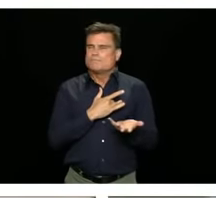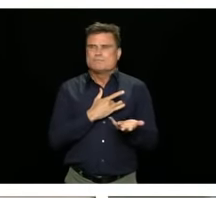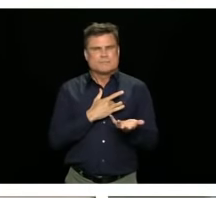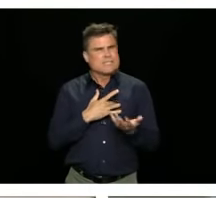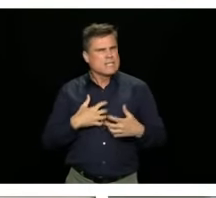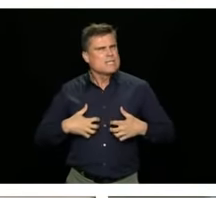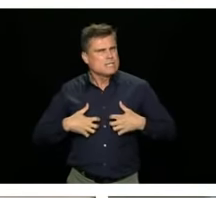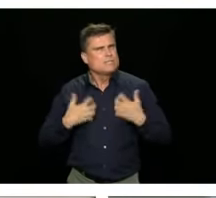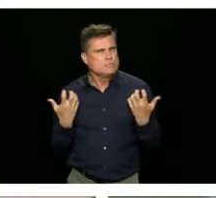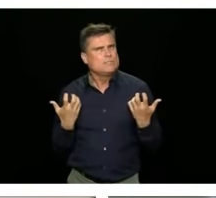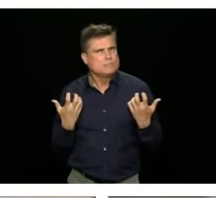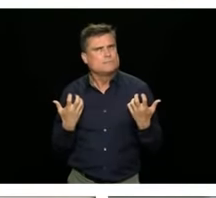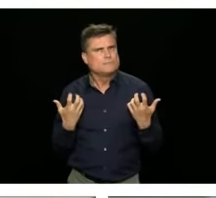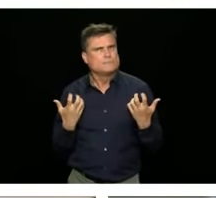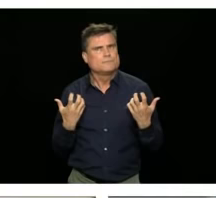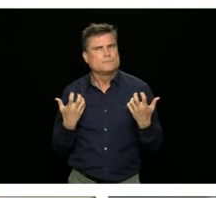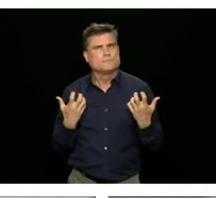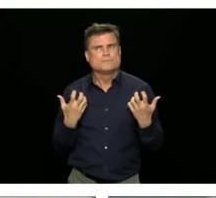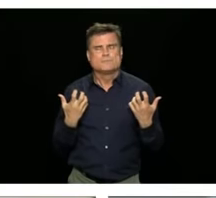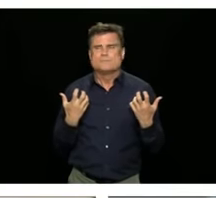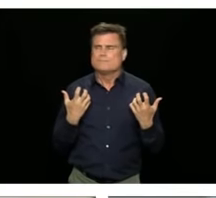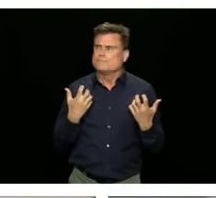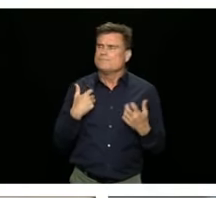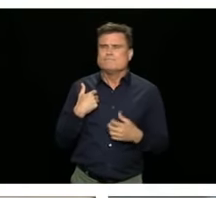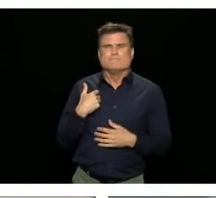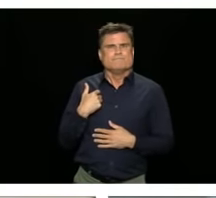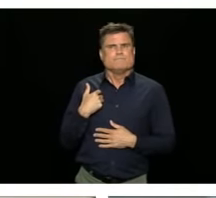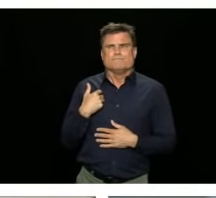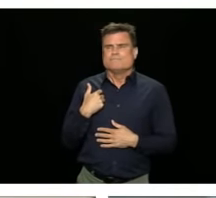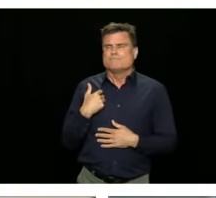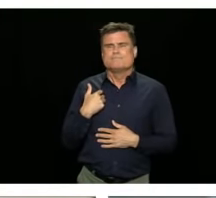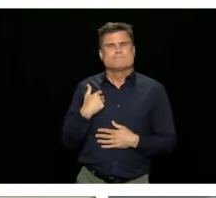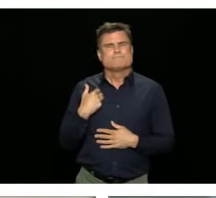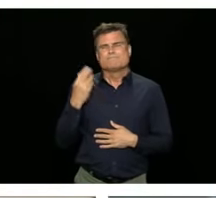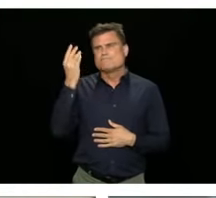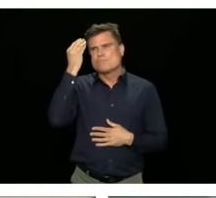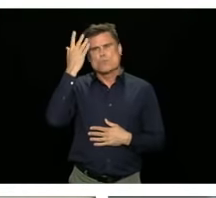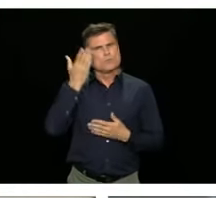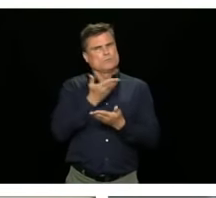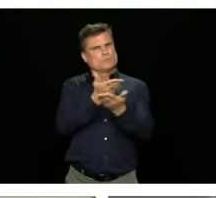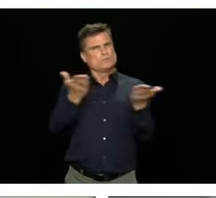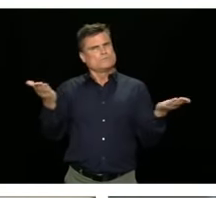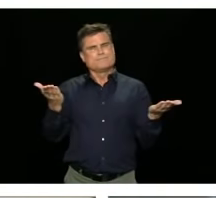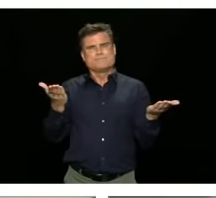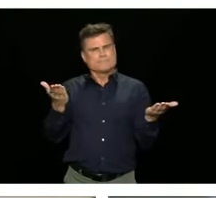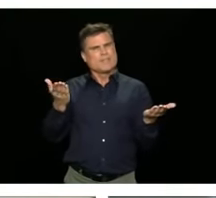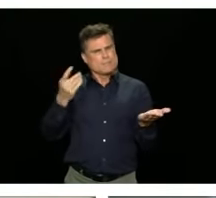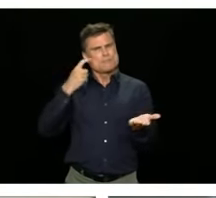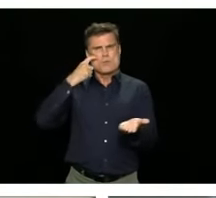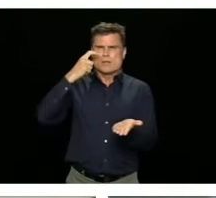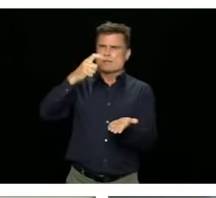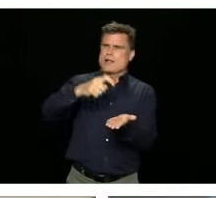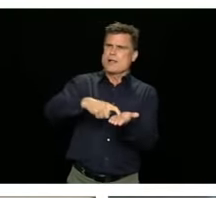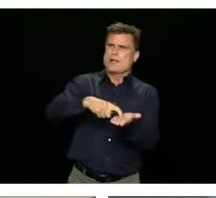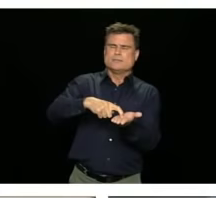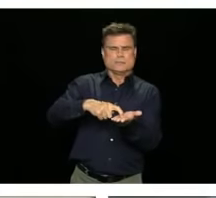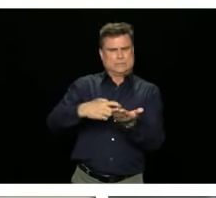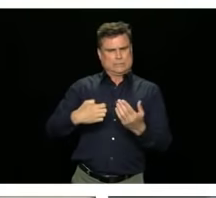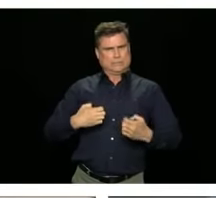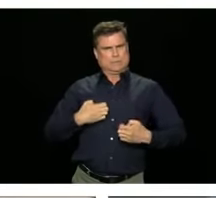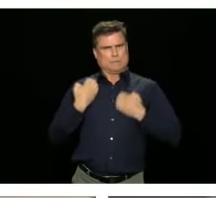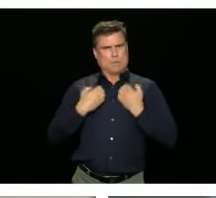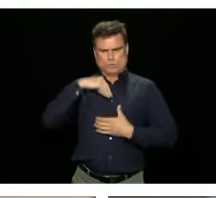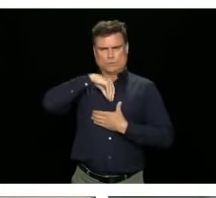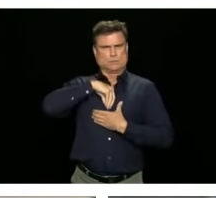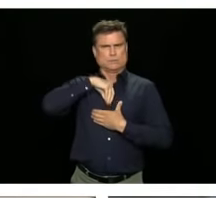for the body and emotions to speak and not just be thoroughly intellectual with this conversation. This hits home. This